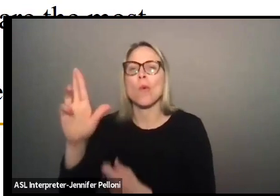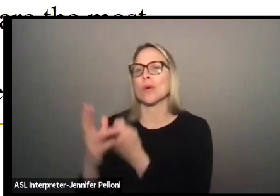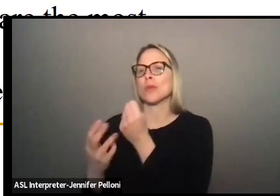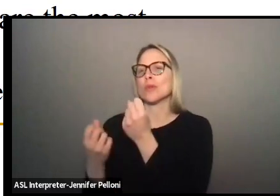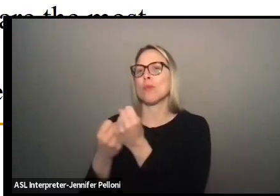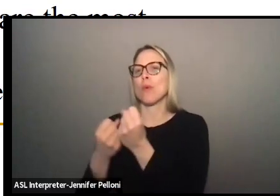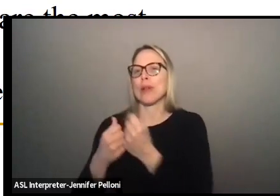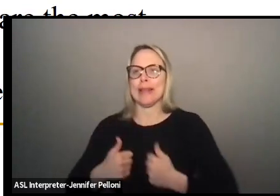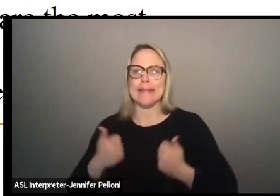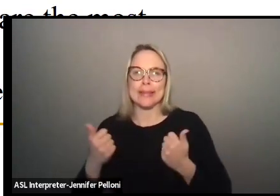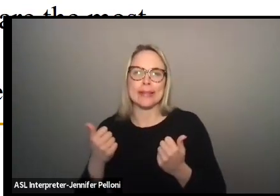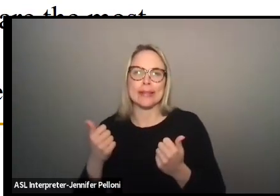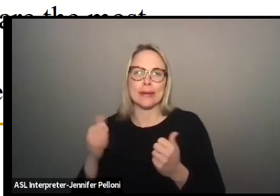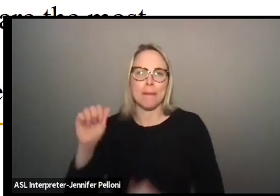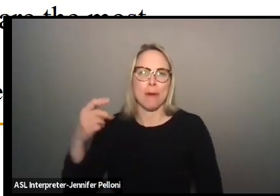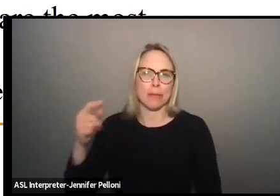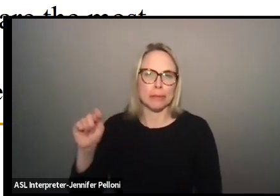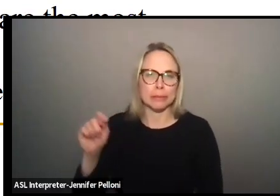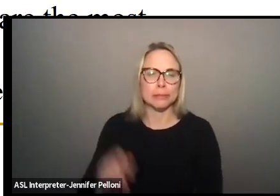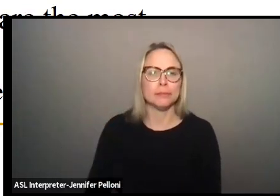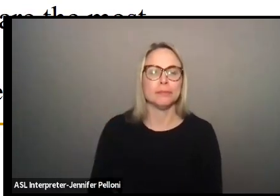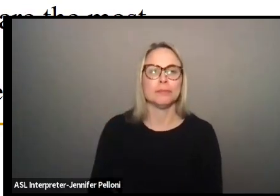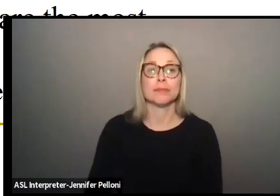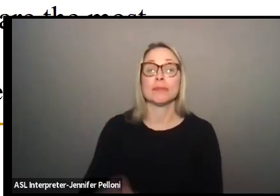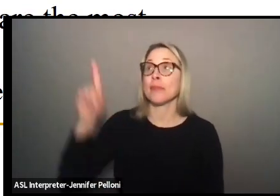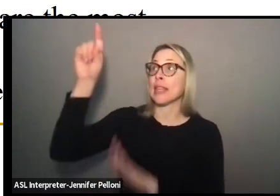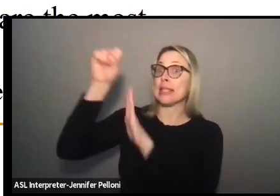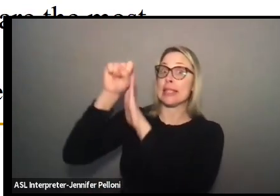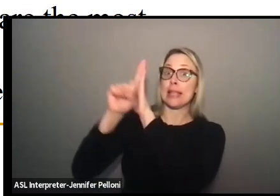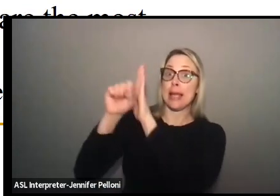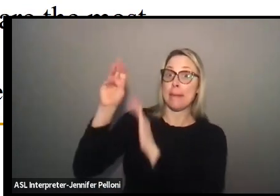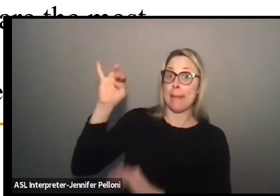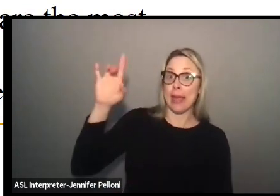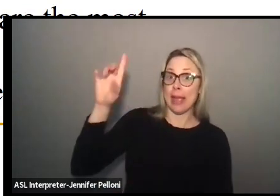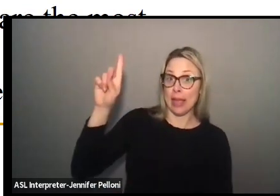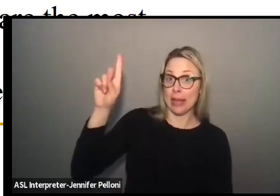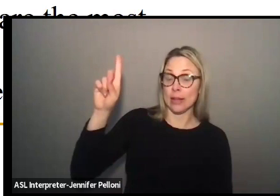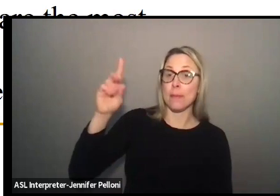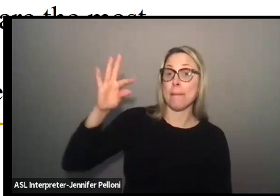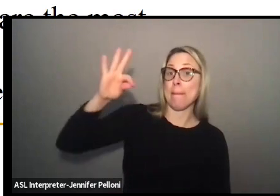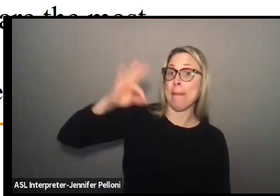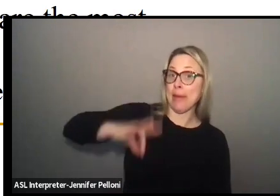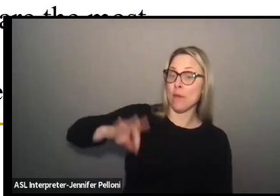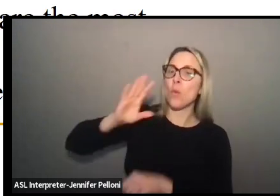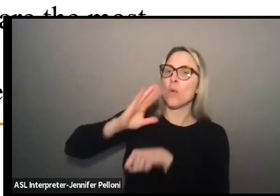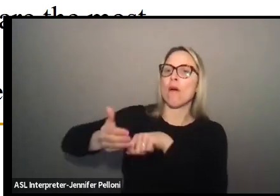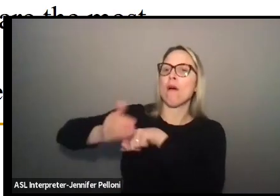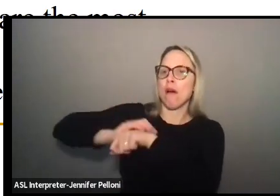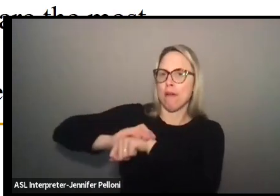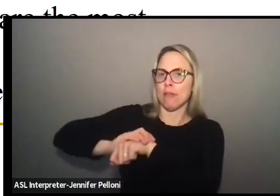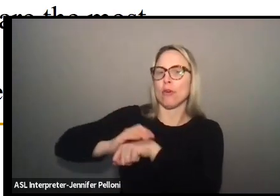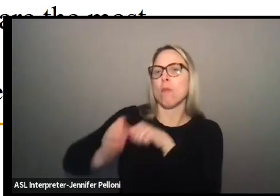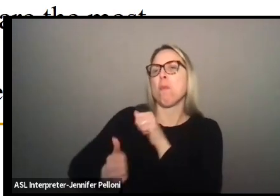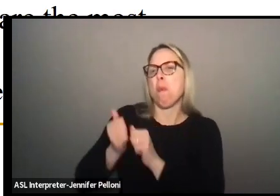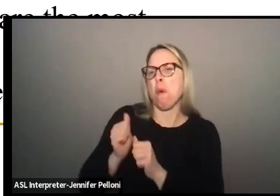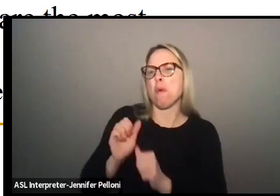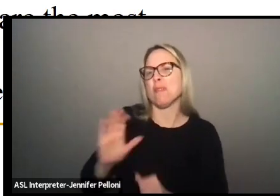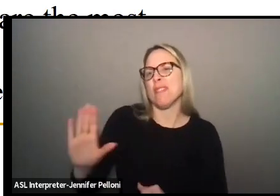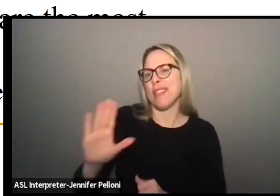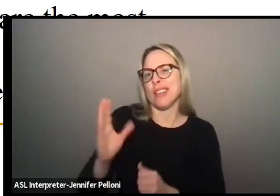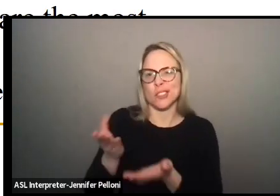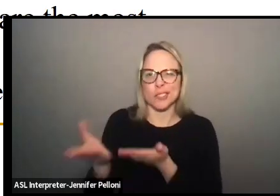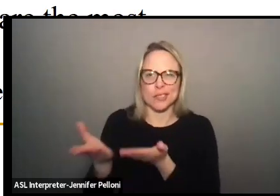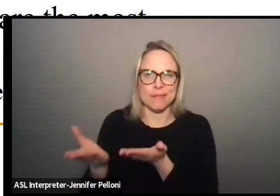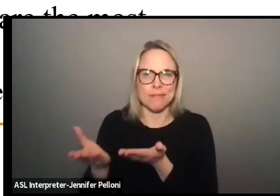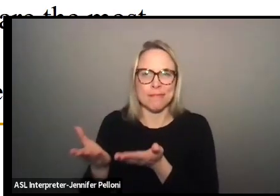apartment. State Medicaid is the benefit that's going to cover much of those